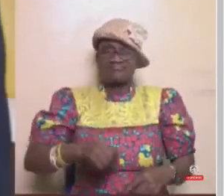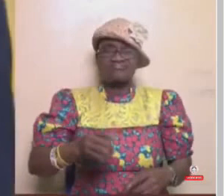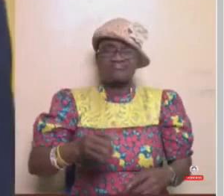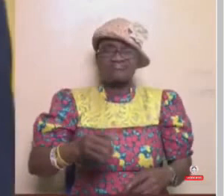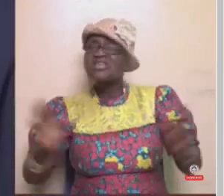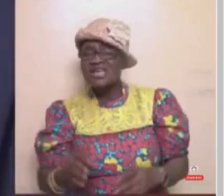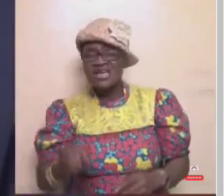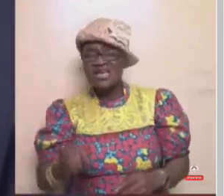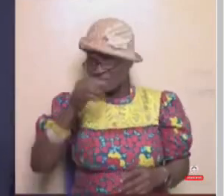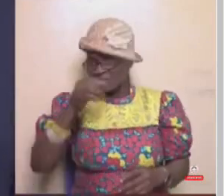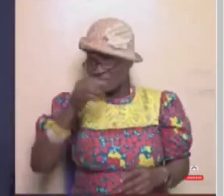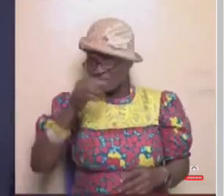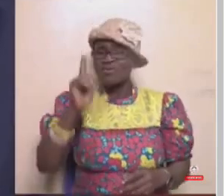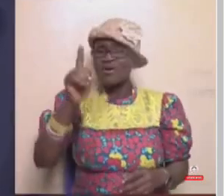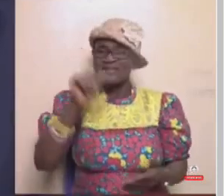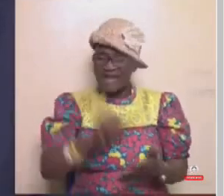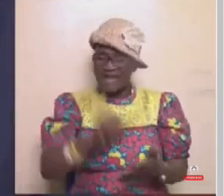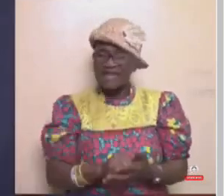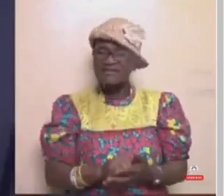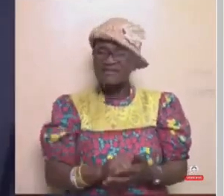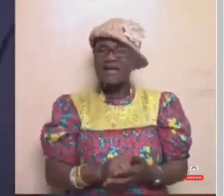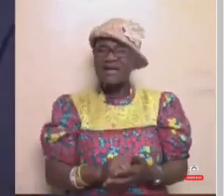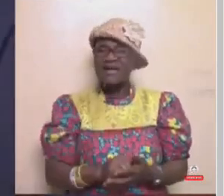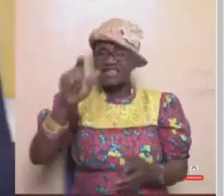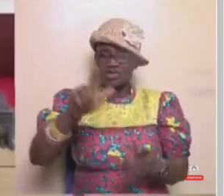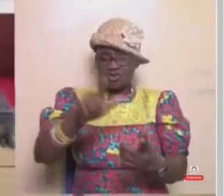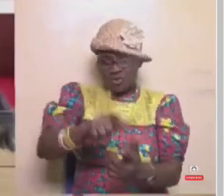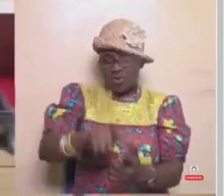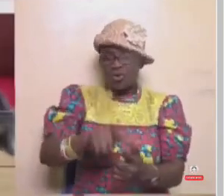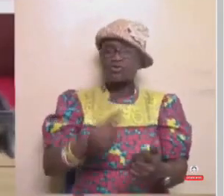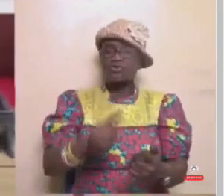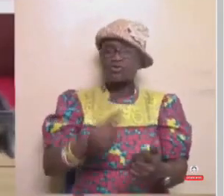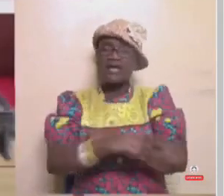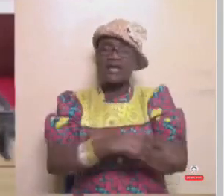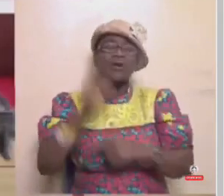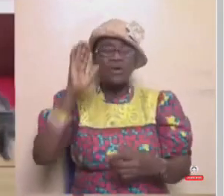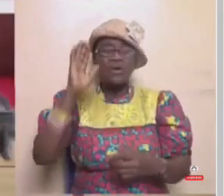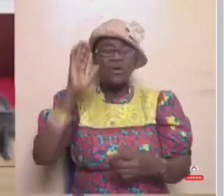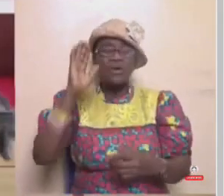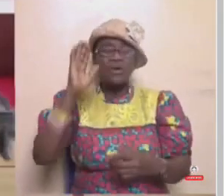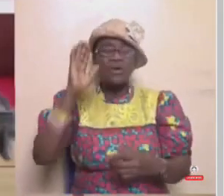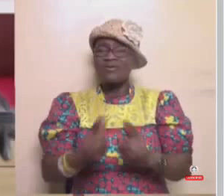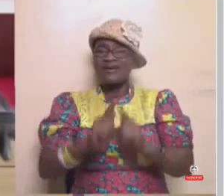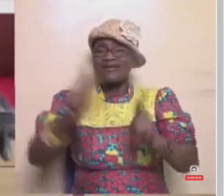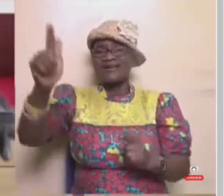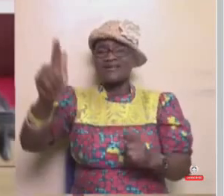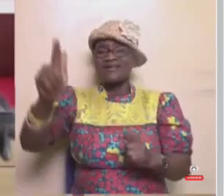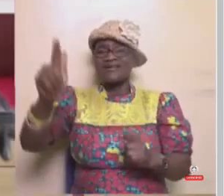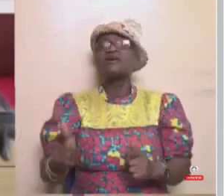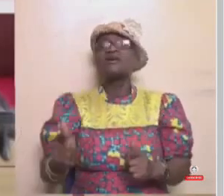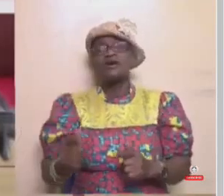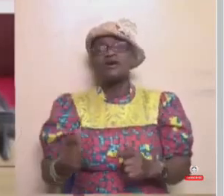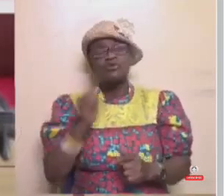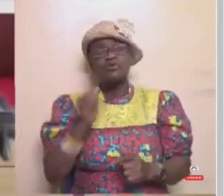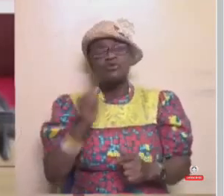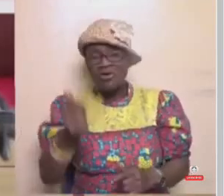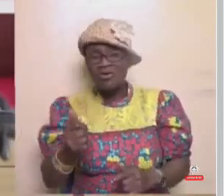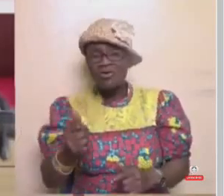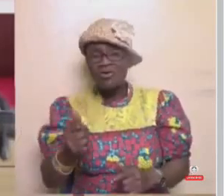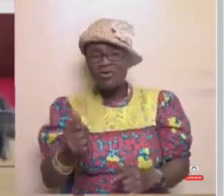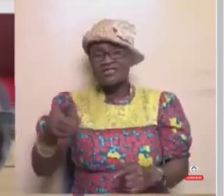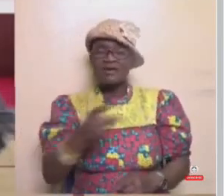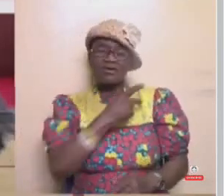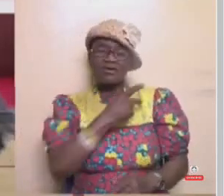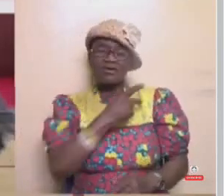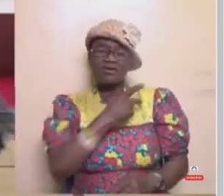may become somebody great tomorrow. In 2 Kings chapter 5, 11 to 12, 2 Kings chapter